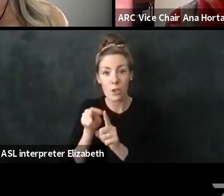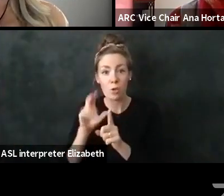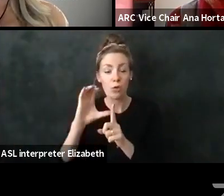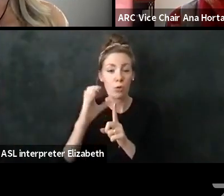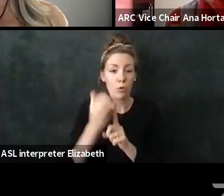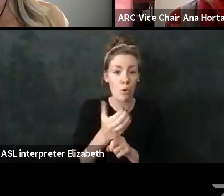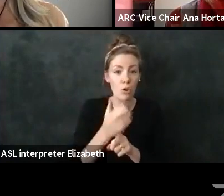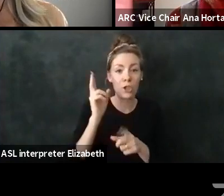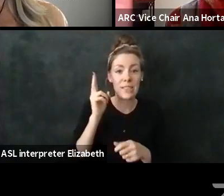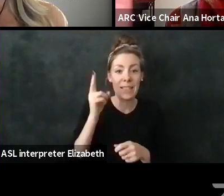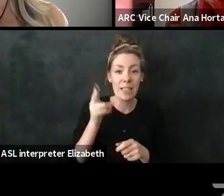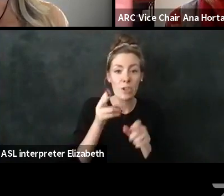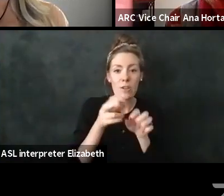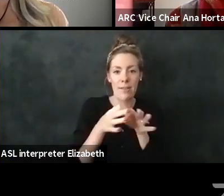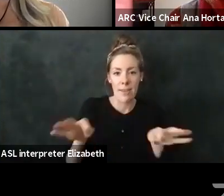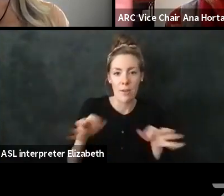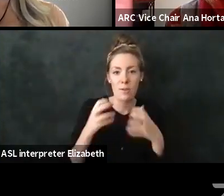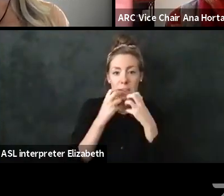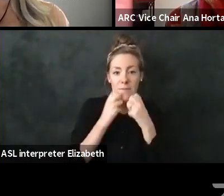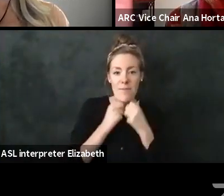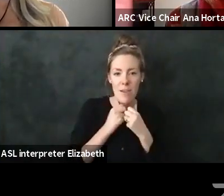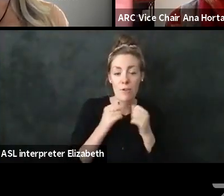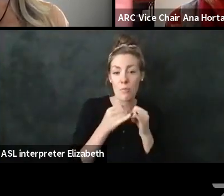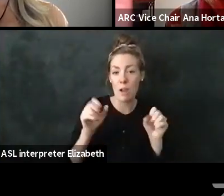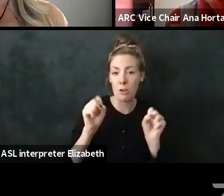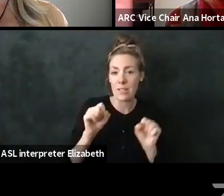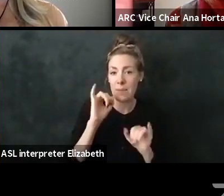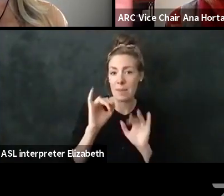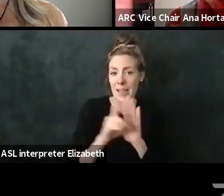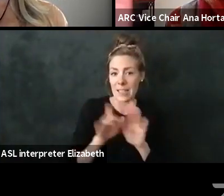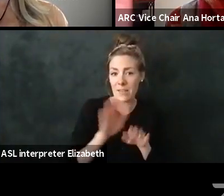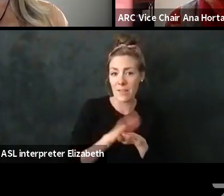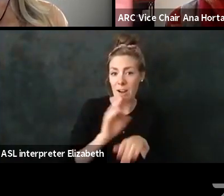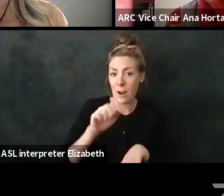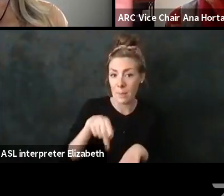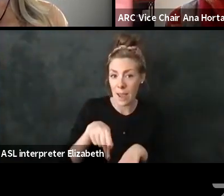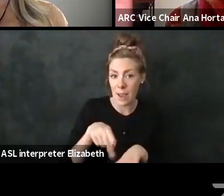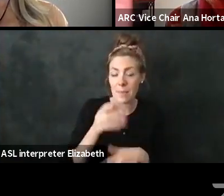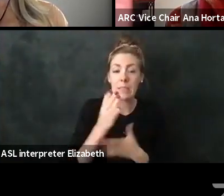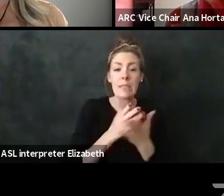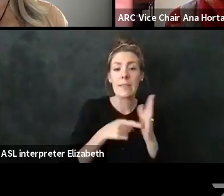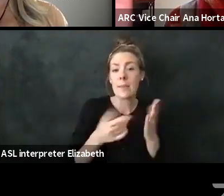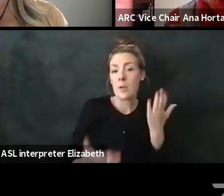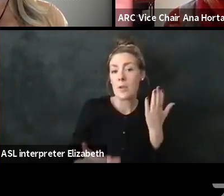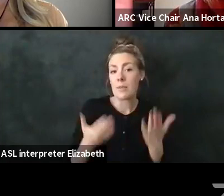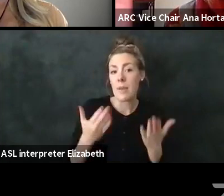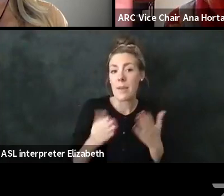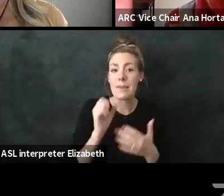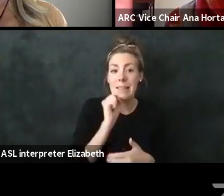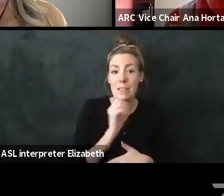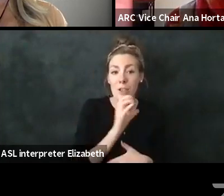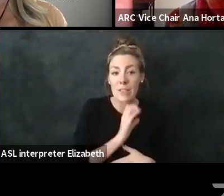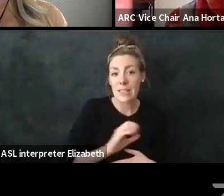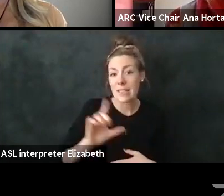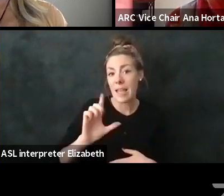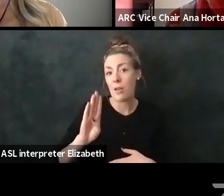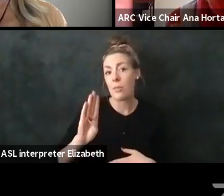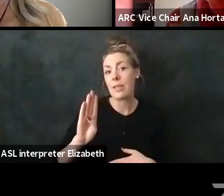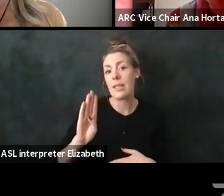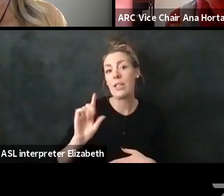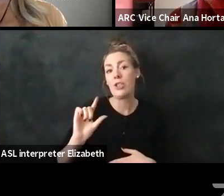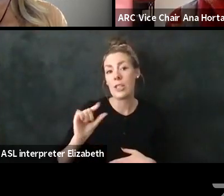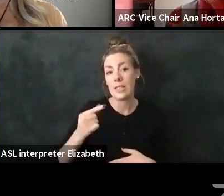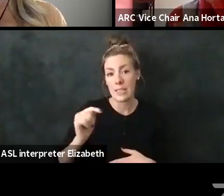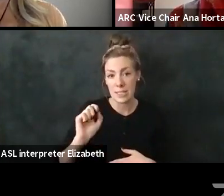languages, and values, and whose boundaries can be identified on a map. Some examples might include senior citizens, LGBTQI